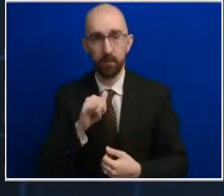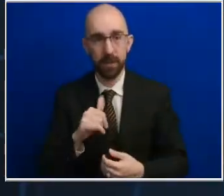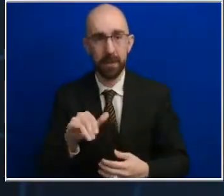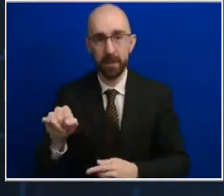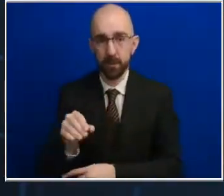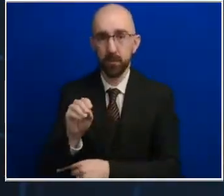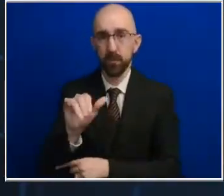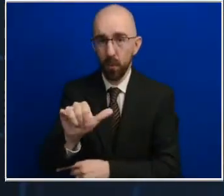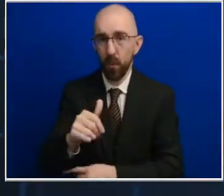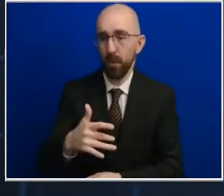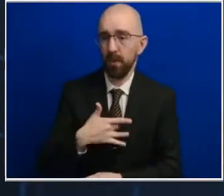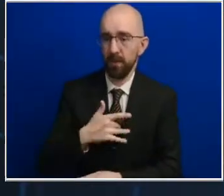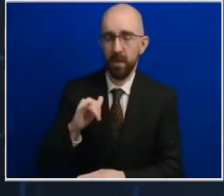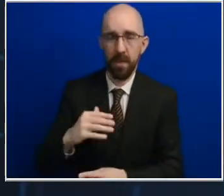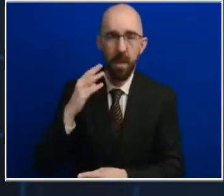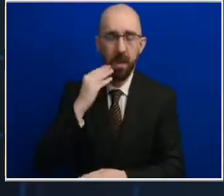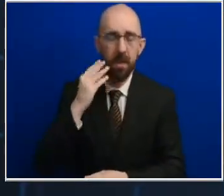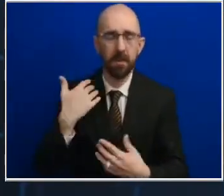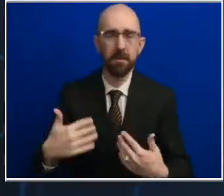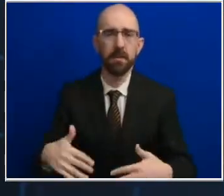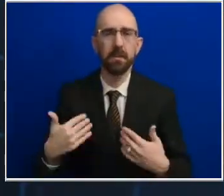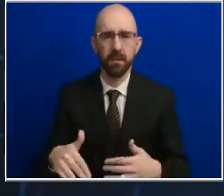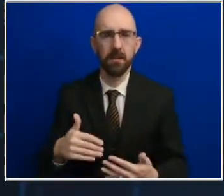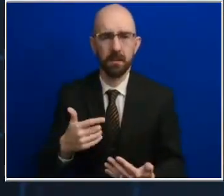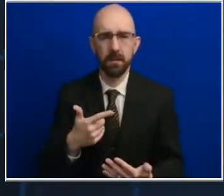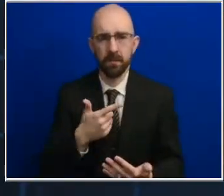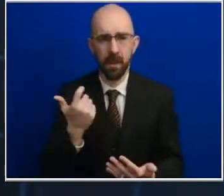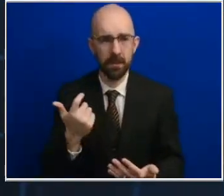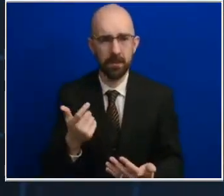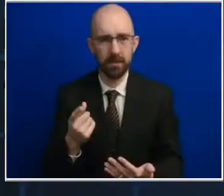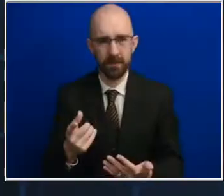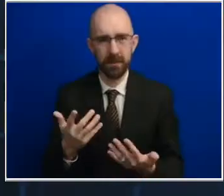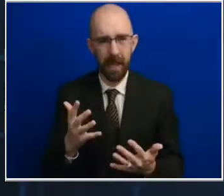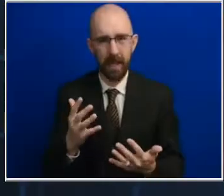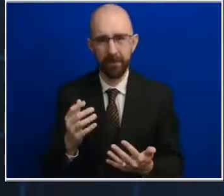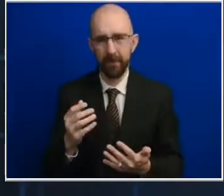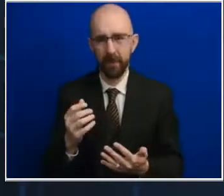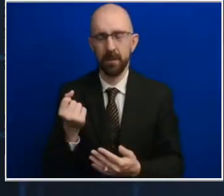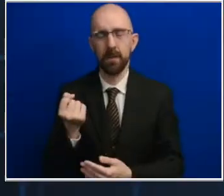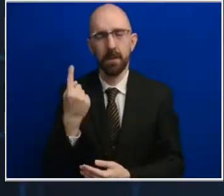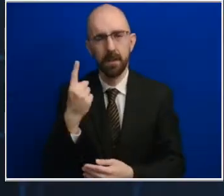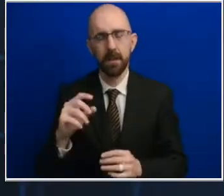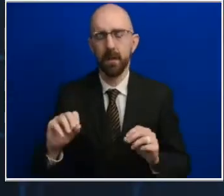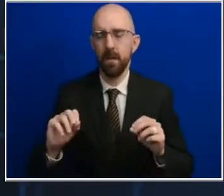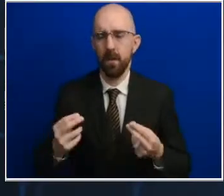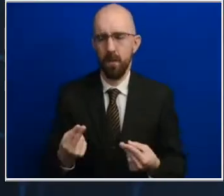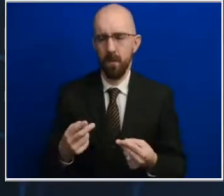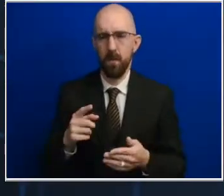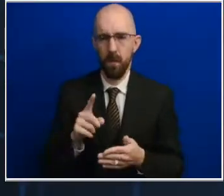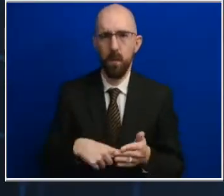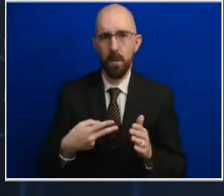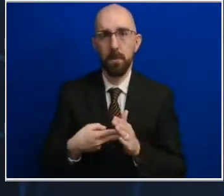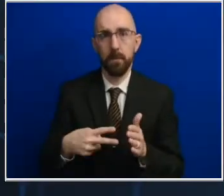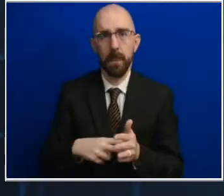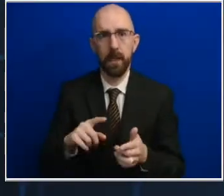because, you know, you kind of get an understanding of what what it means to just